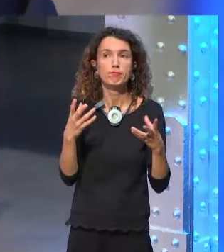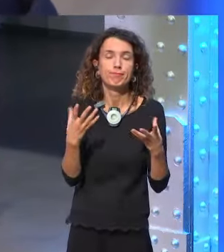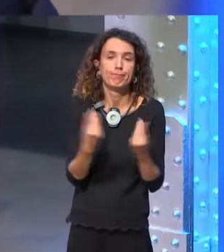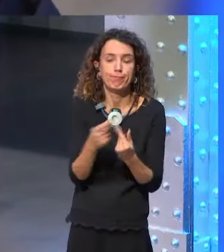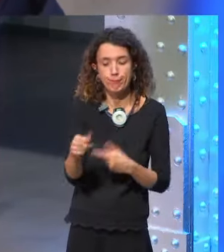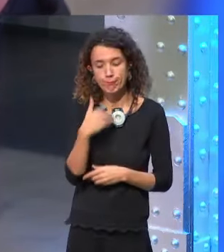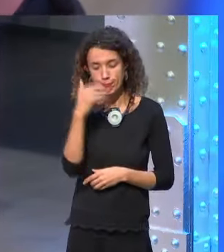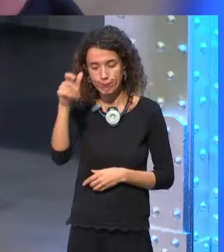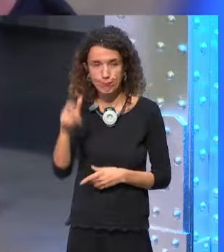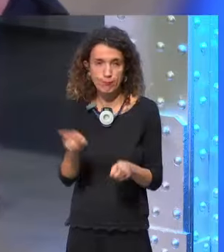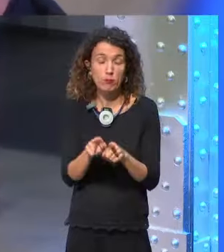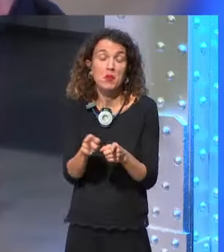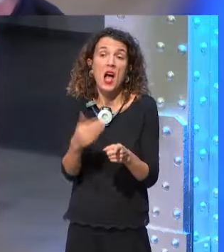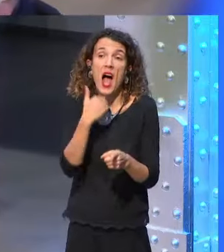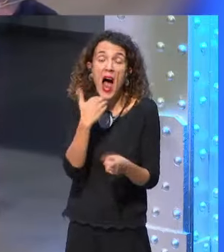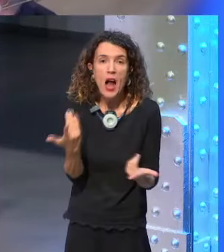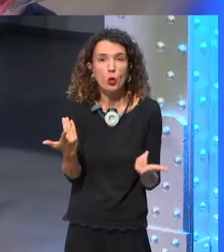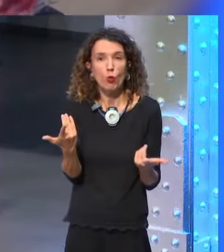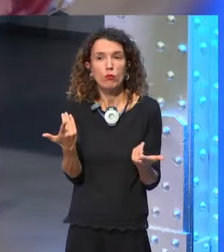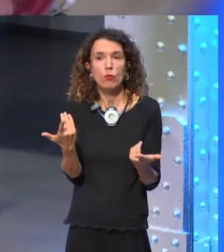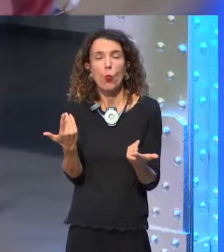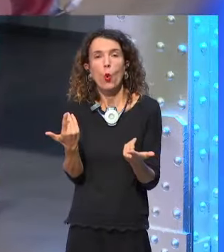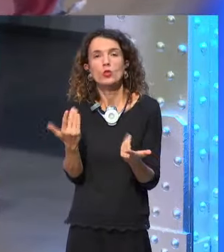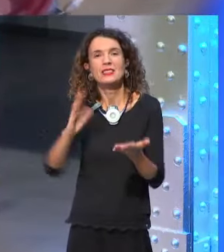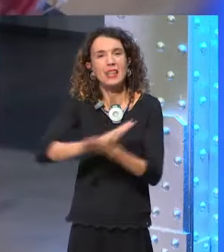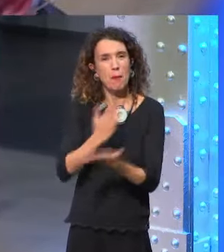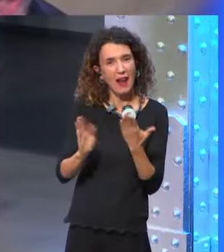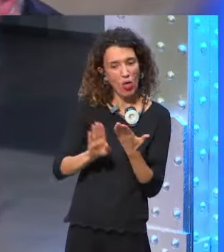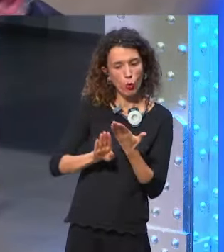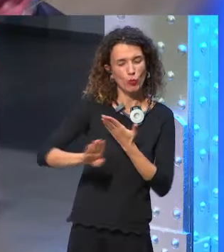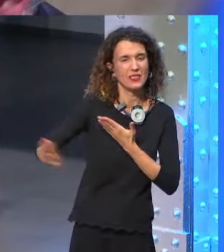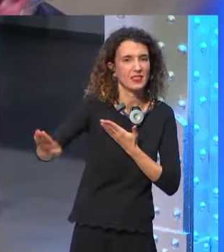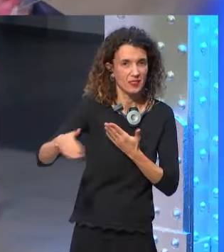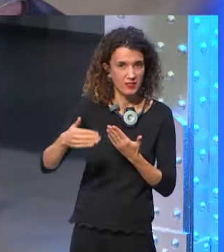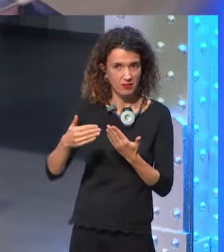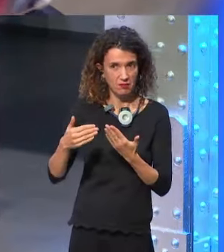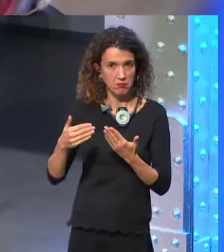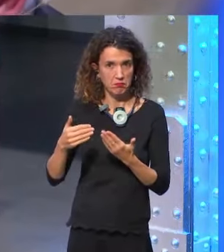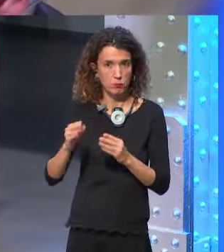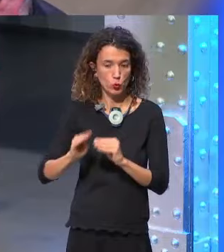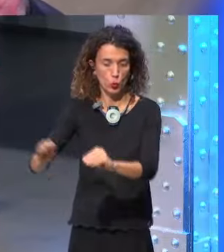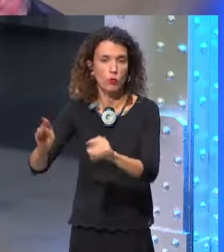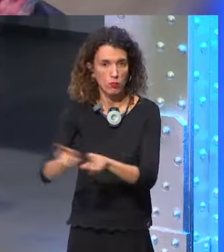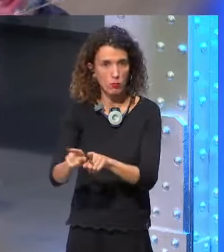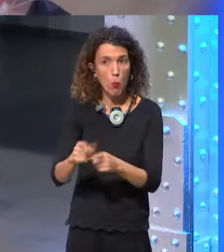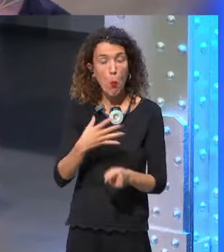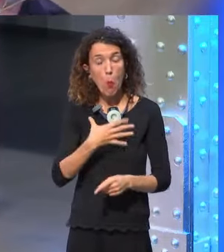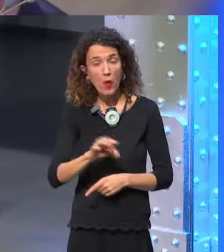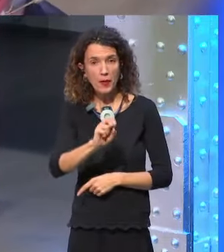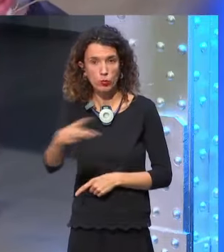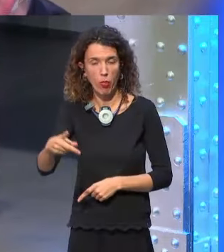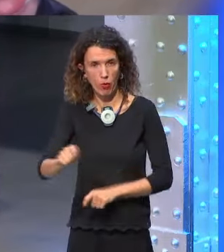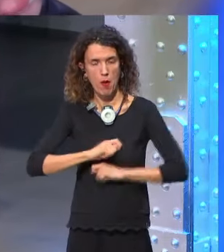still controlling it, but it gives you something back, and you can be surprised by certain results, and then you change, etc.